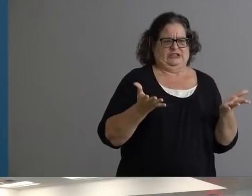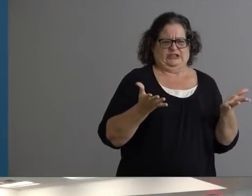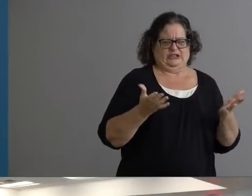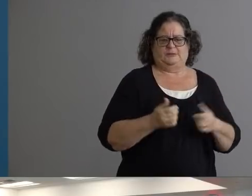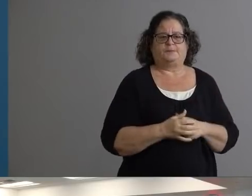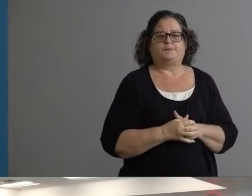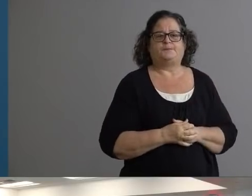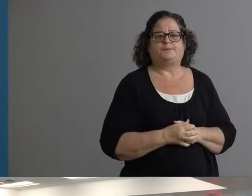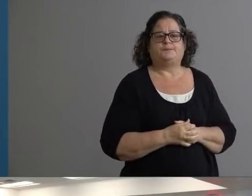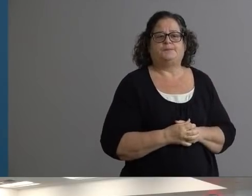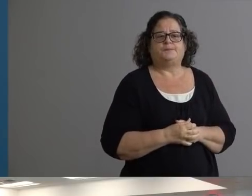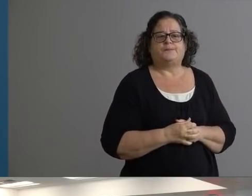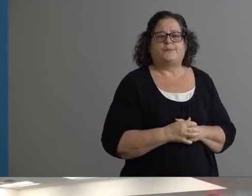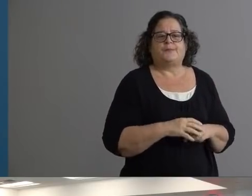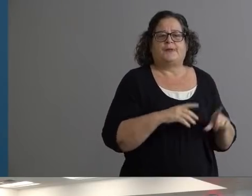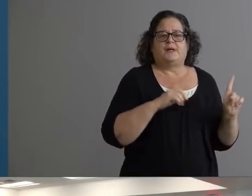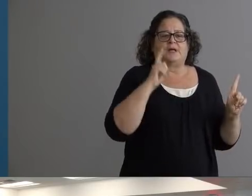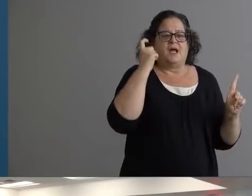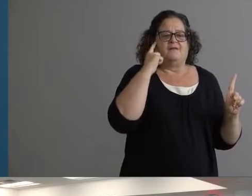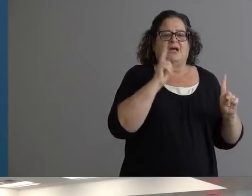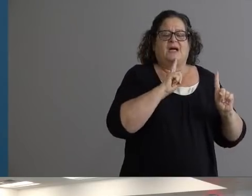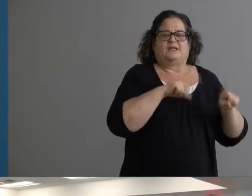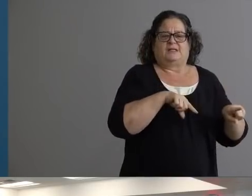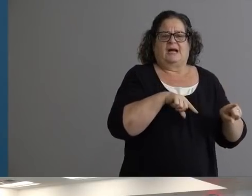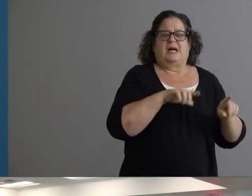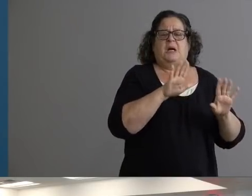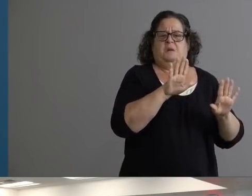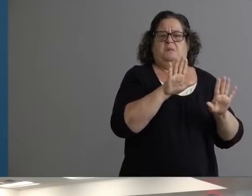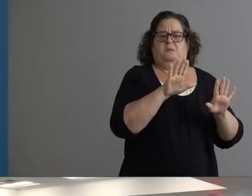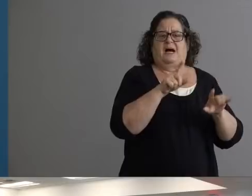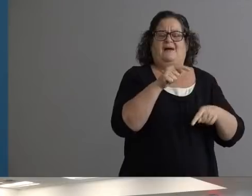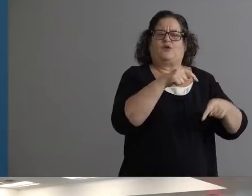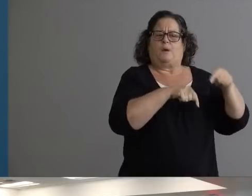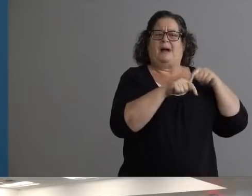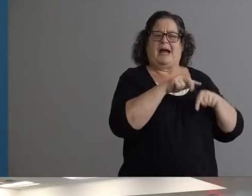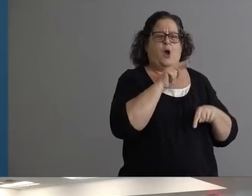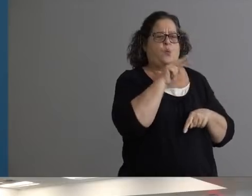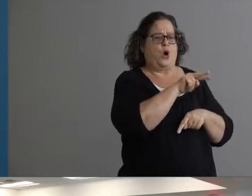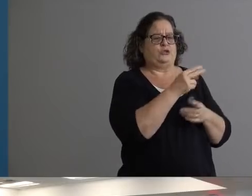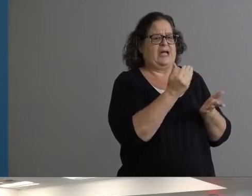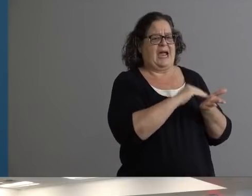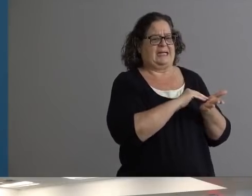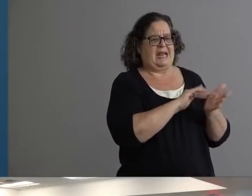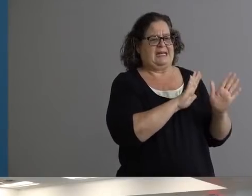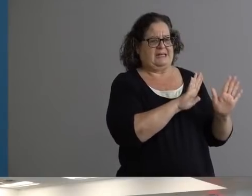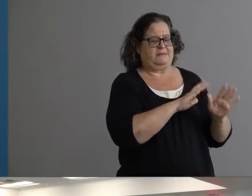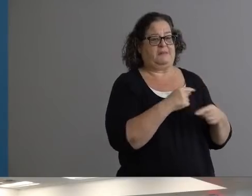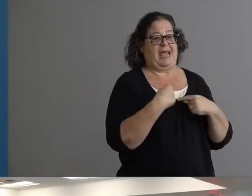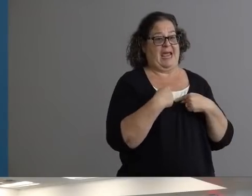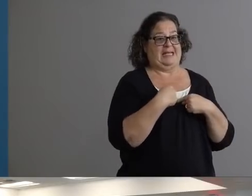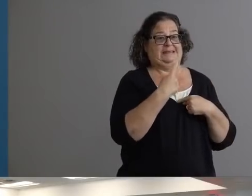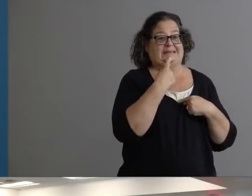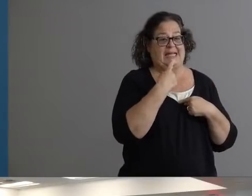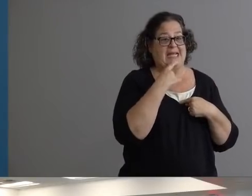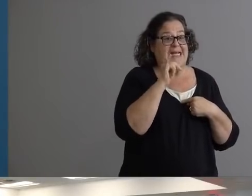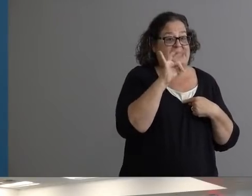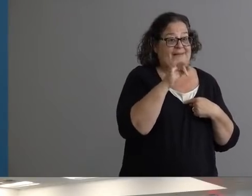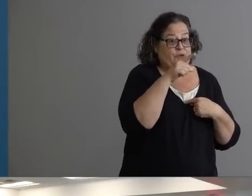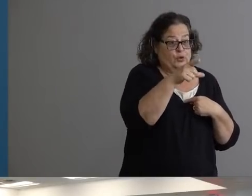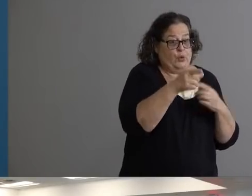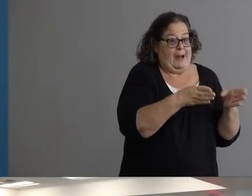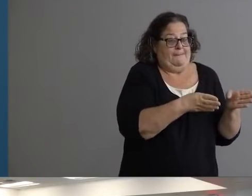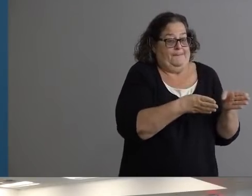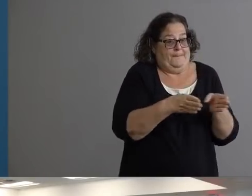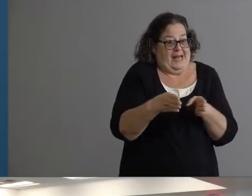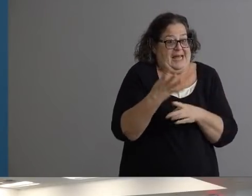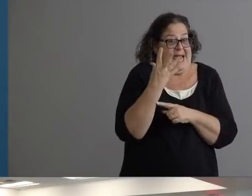going to go out, you can do that, head in that direction. I didn't say feel free.